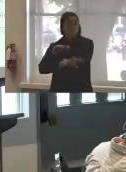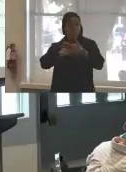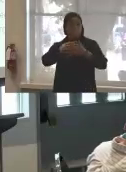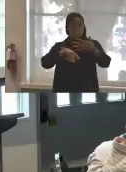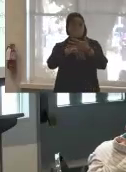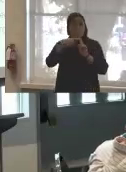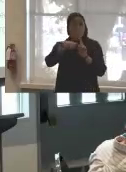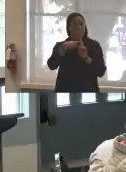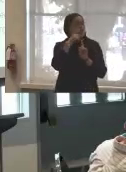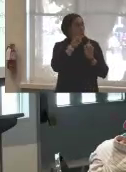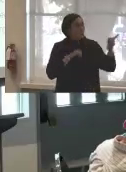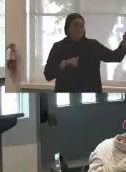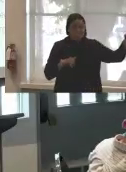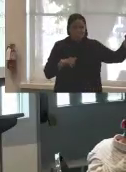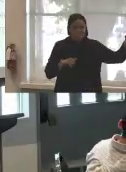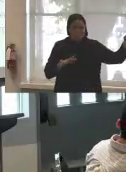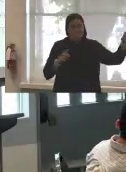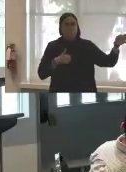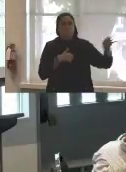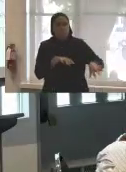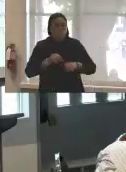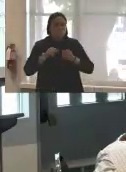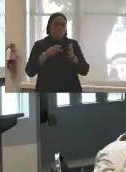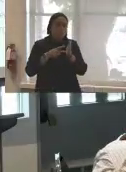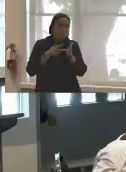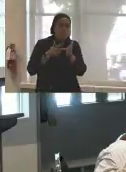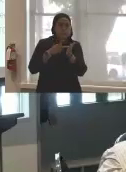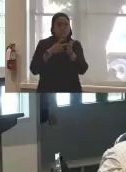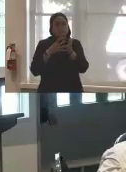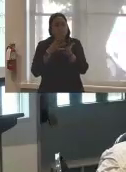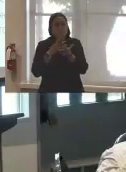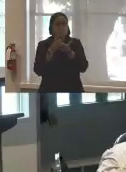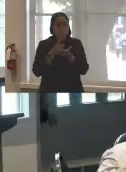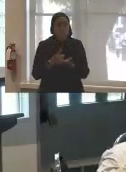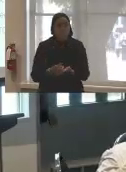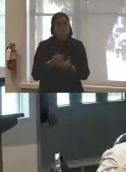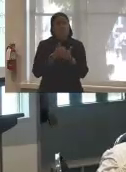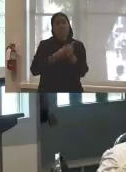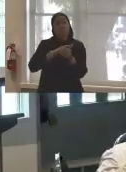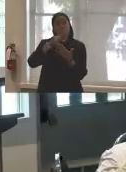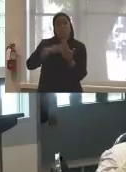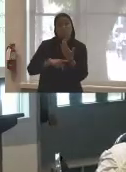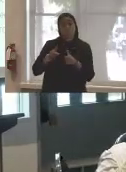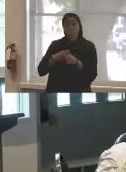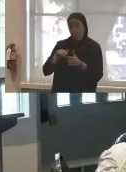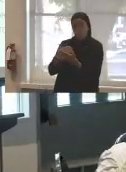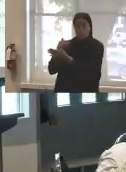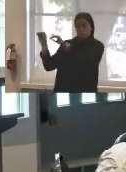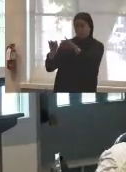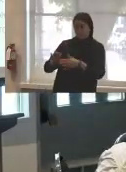run programs 3 to 4 times a week. Each program will look at a certain need within the newcomer